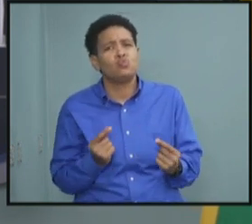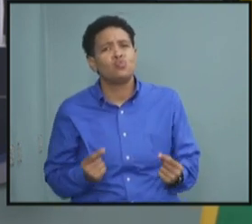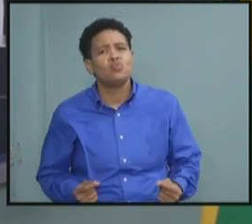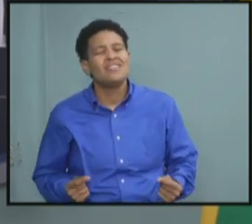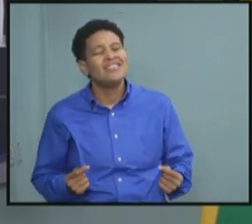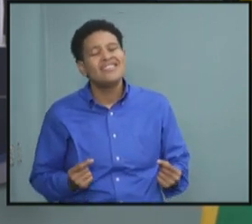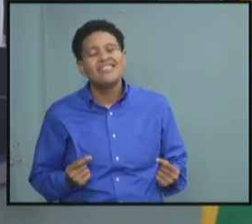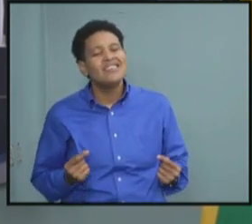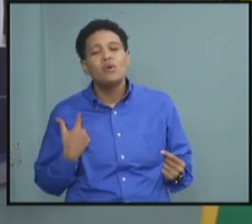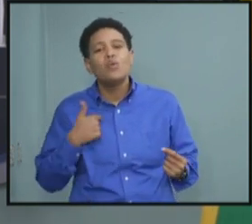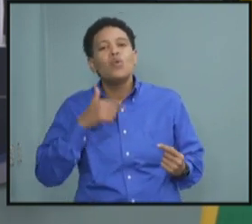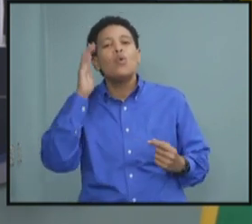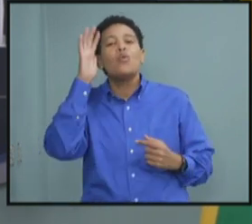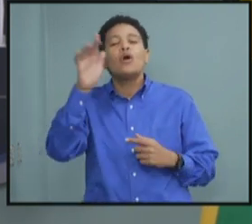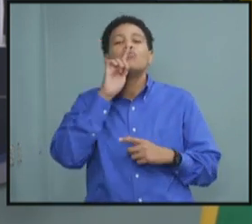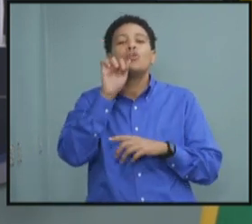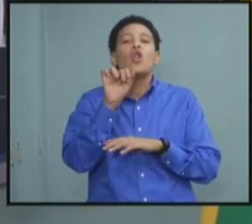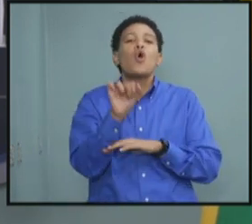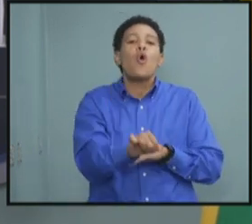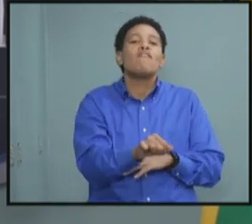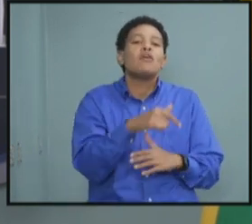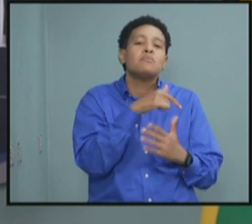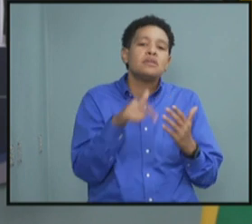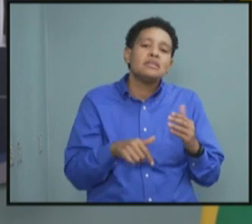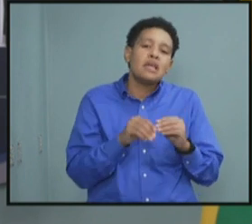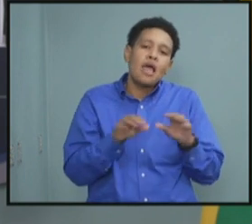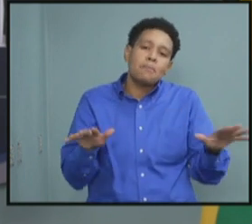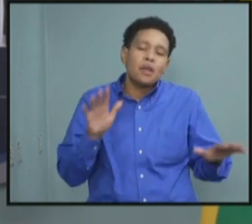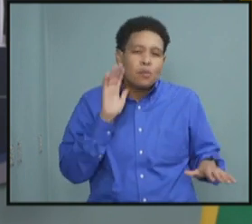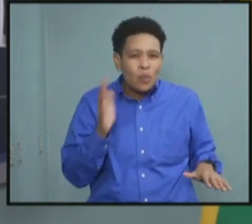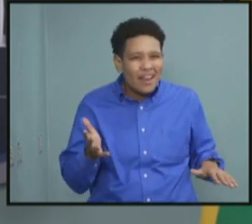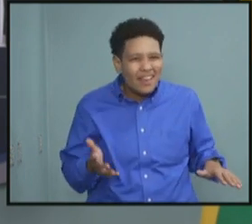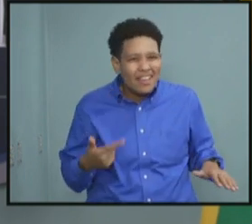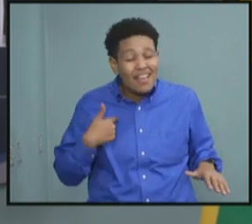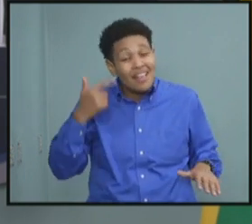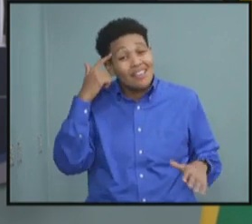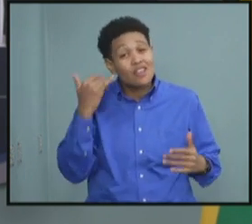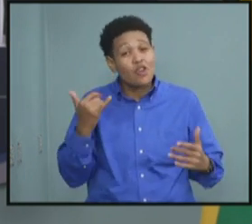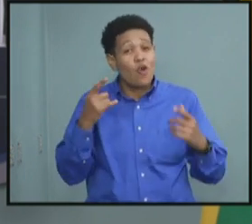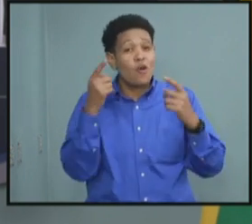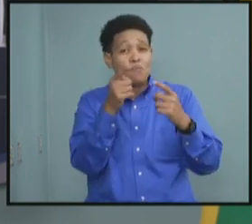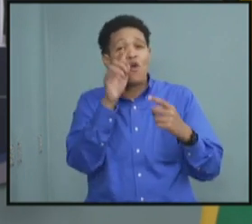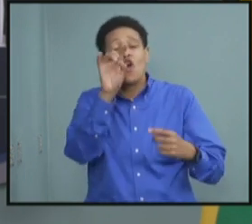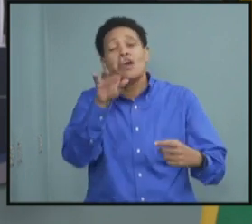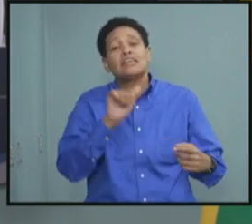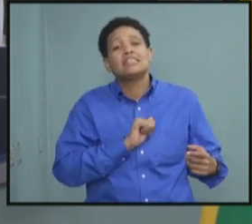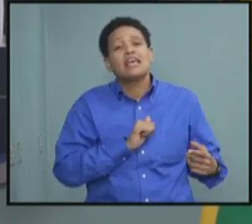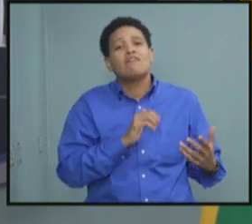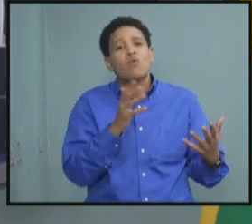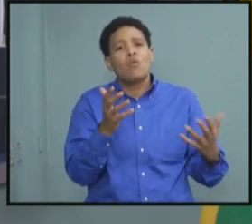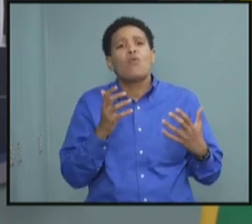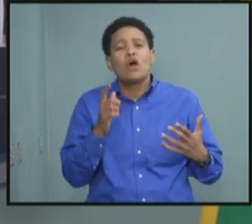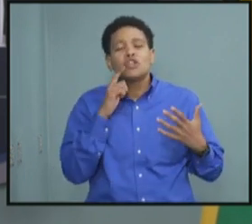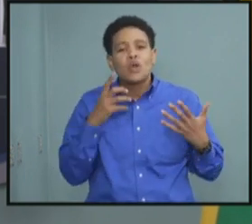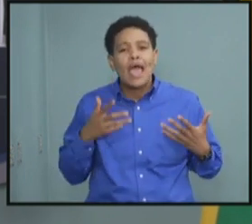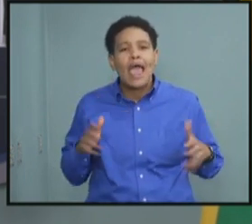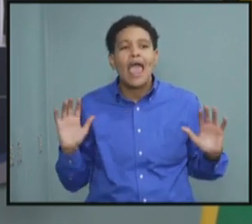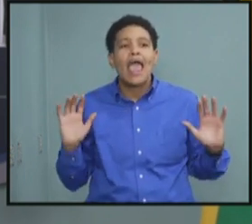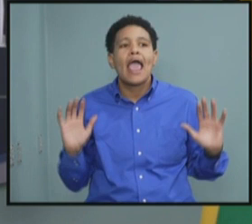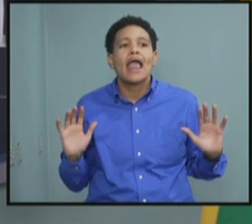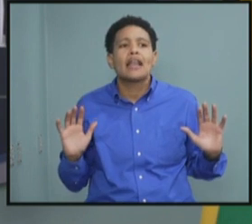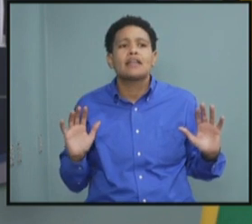we will overcome this epidemic. And I think this is the point that I would want to end on.